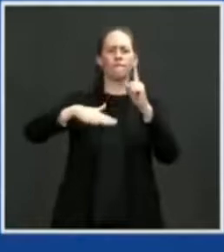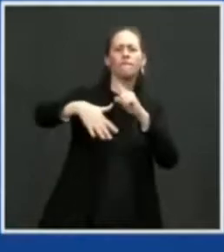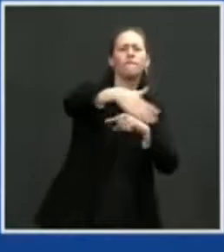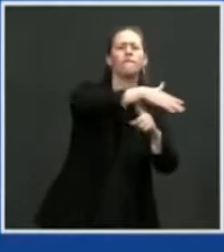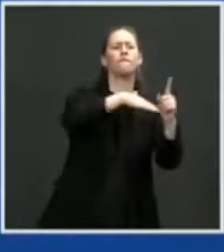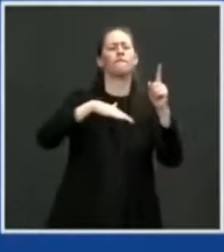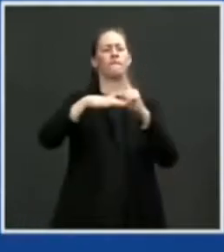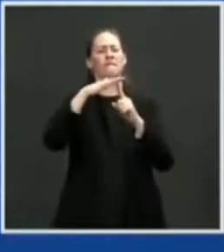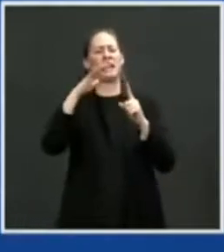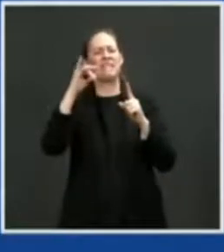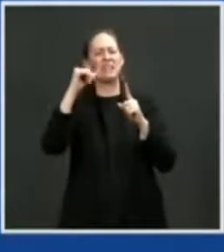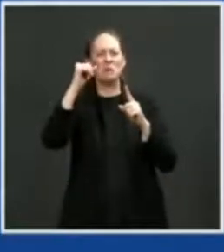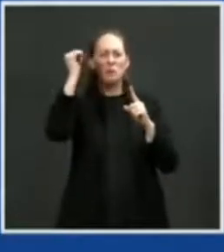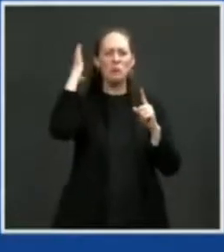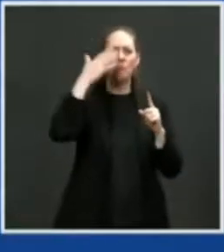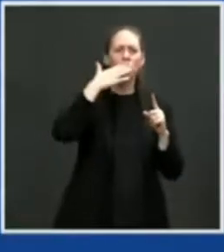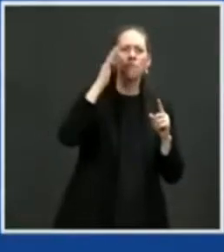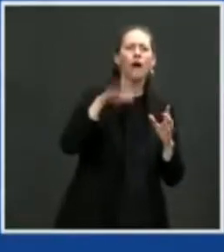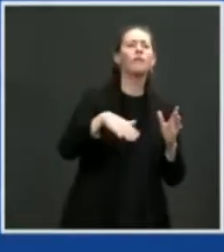I was there, is at